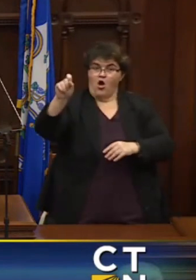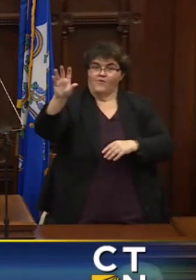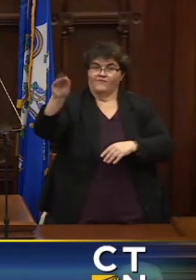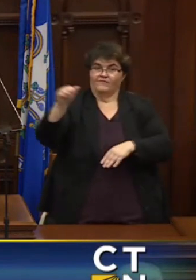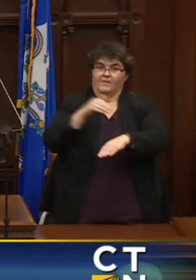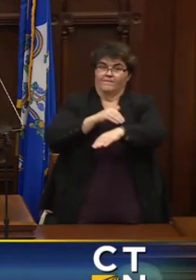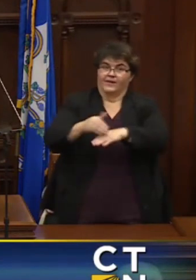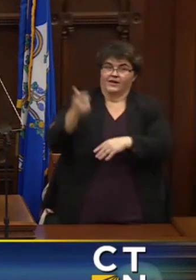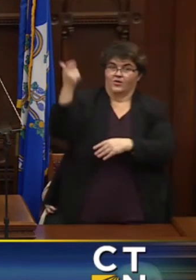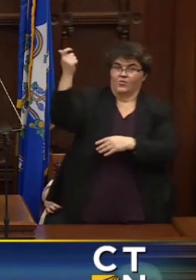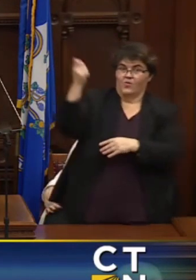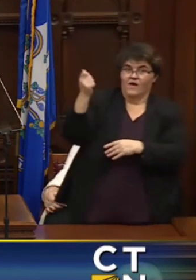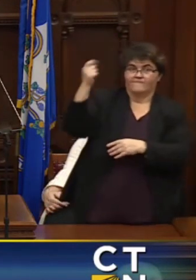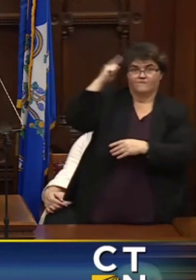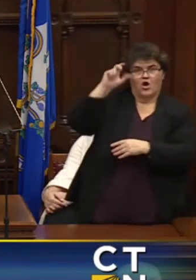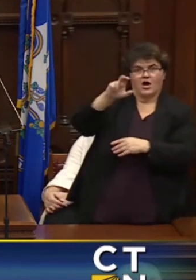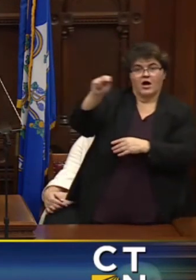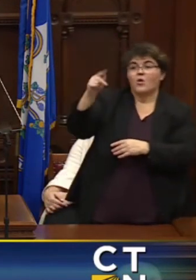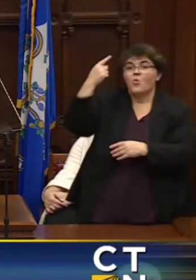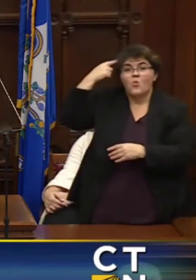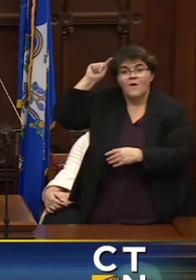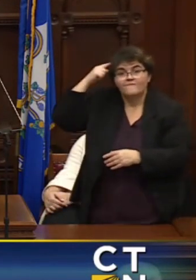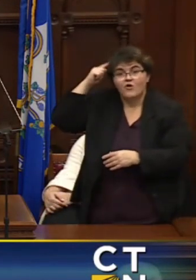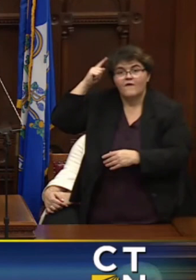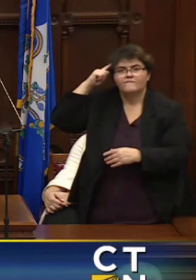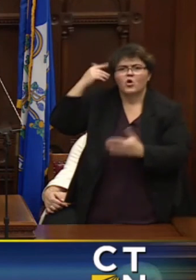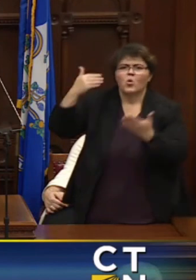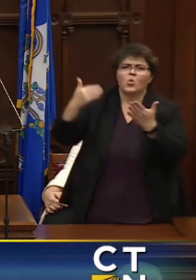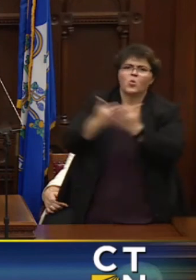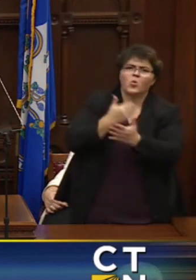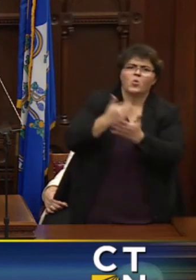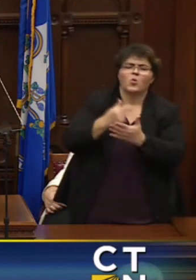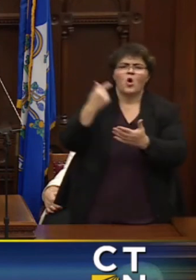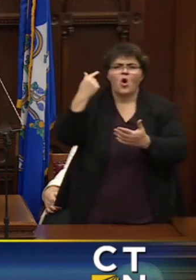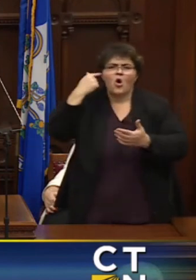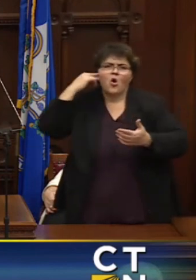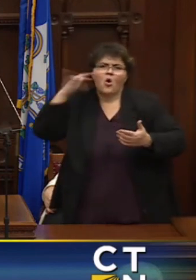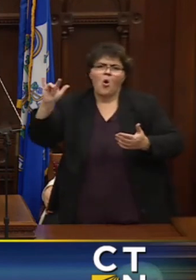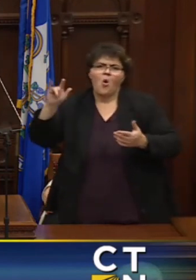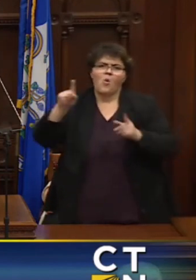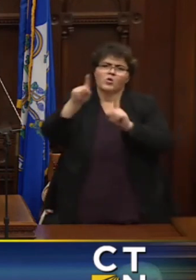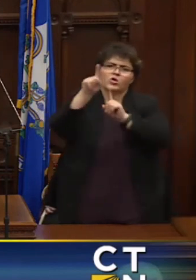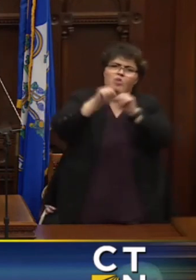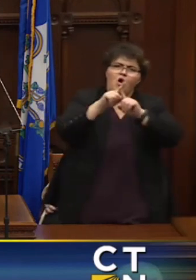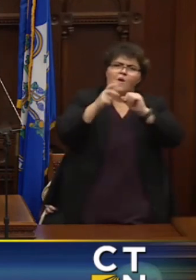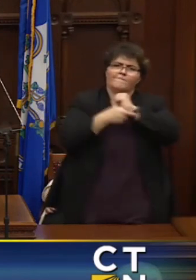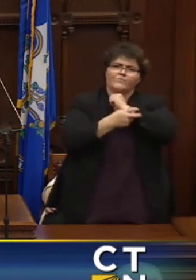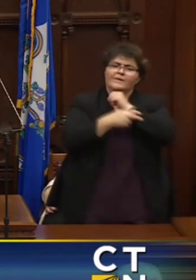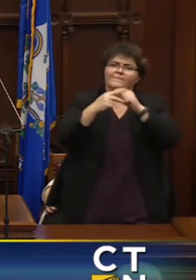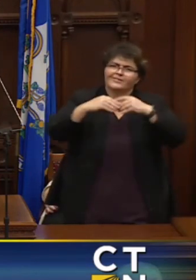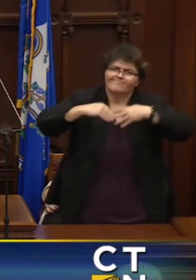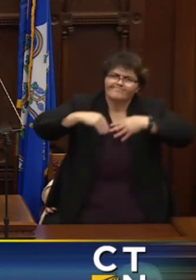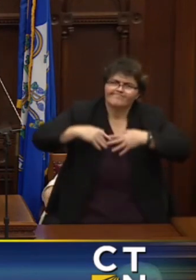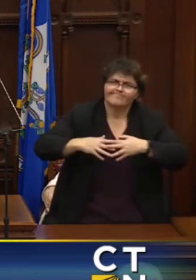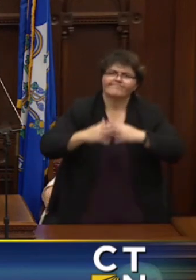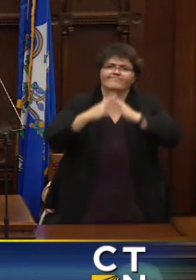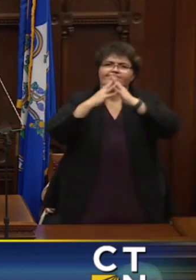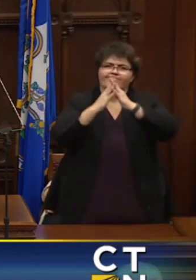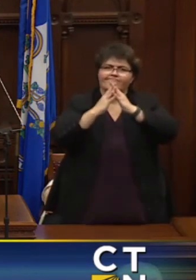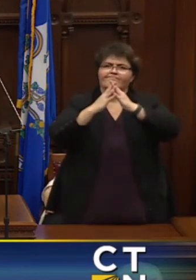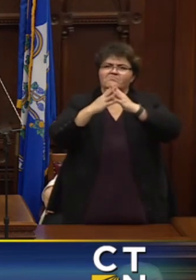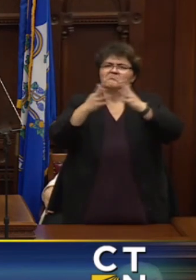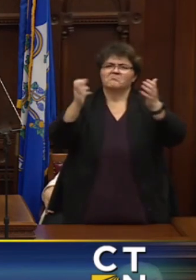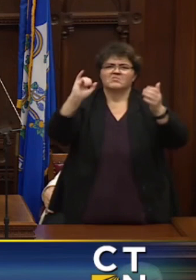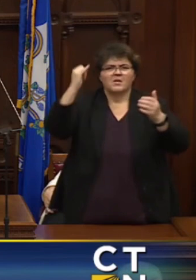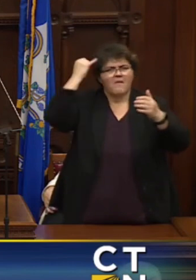old Gold Star Bridge. Rebuild it. That's what I call structural reform. And we still have